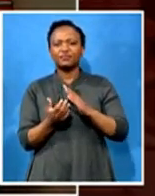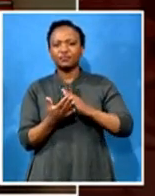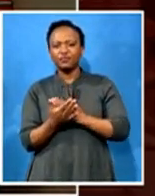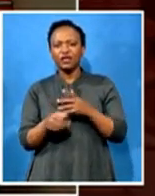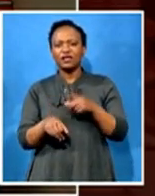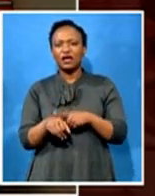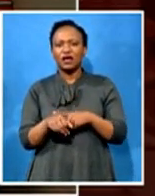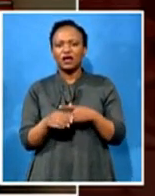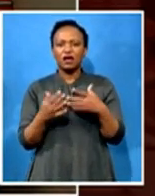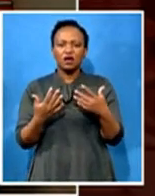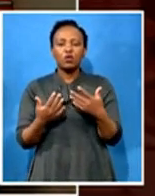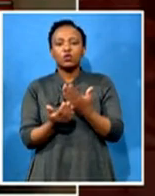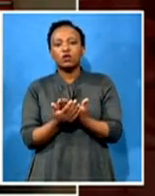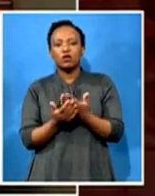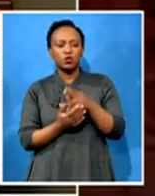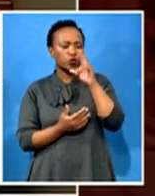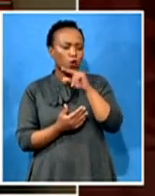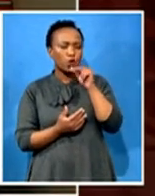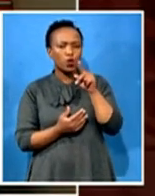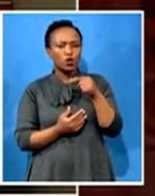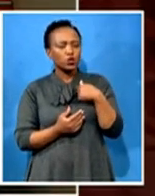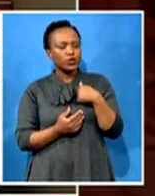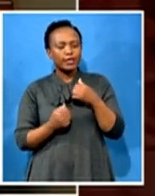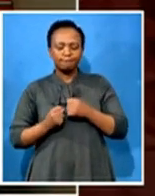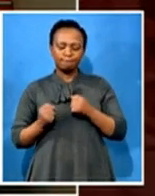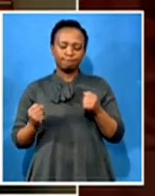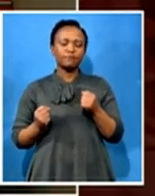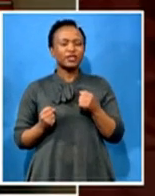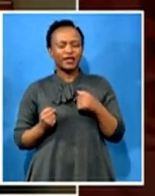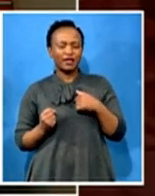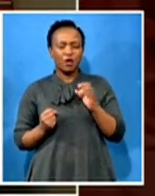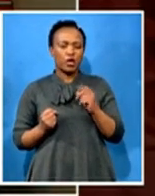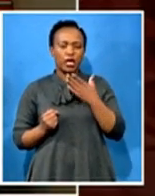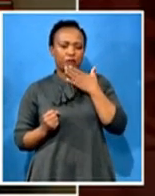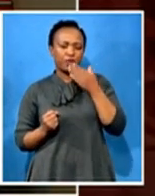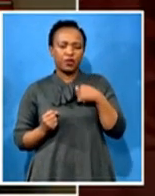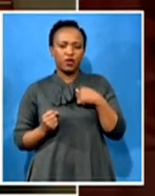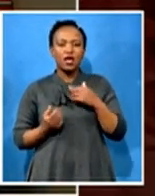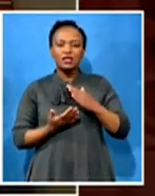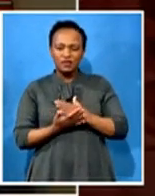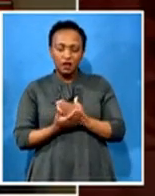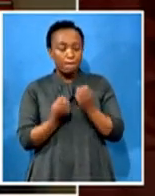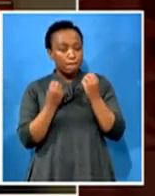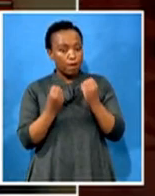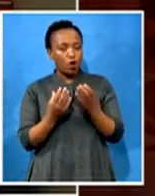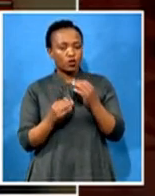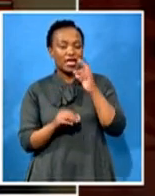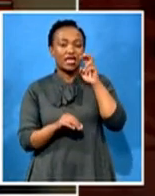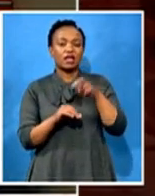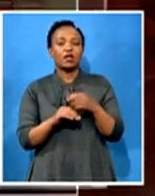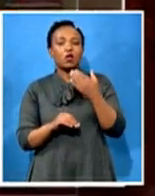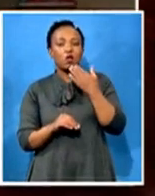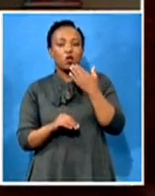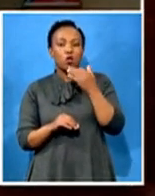say, I'm not okay. But there are other people who will need professional help and support. We need to make sure that's available. We